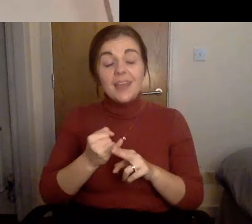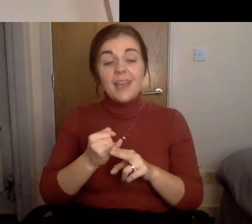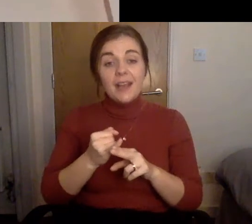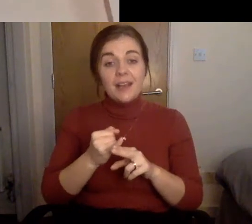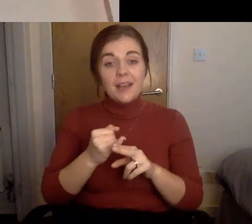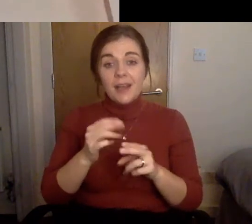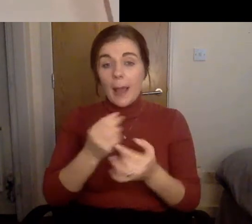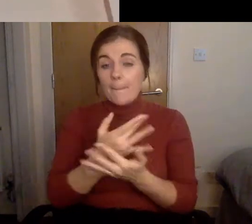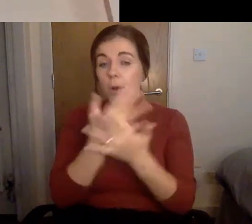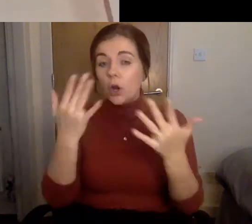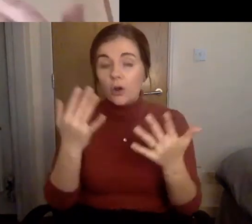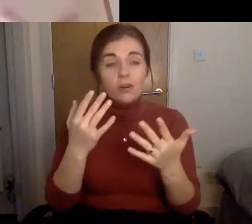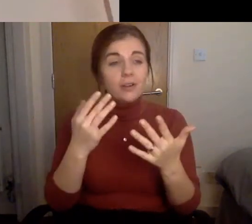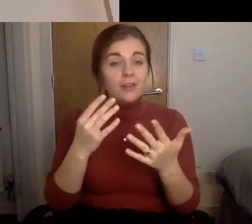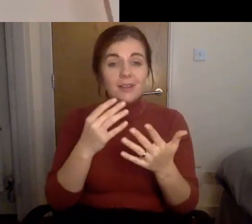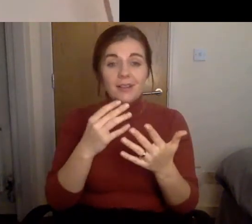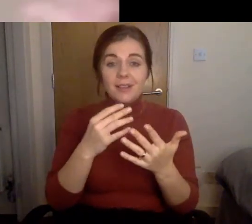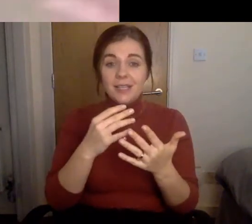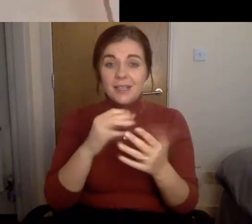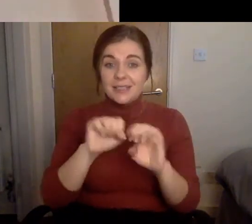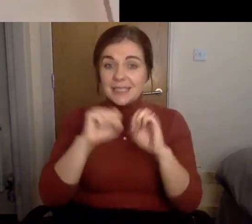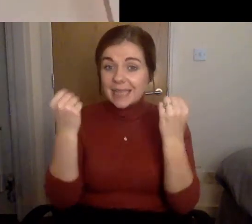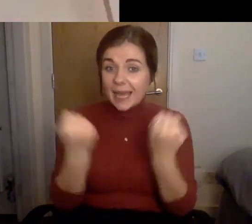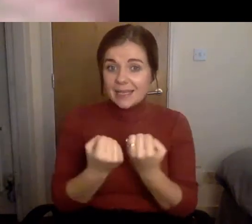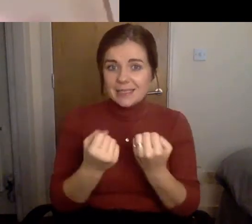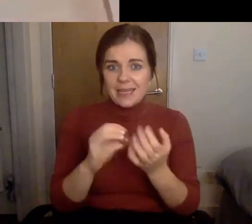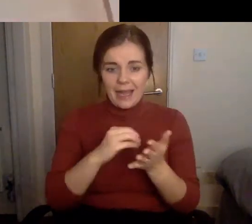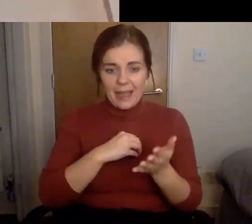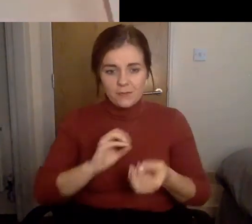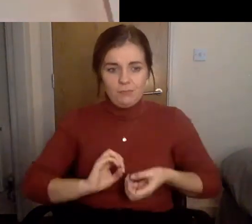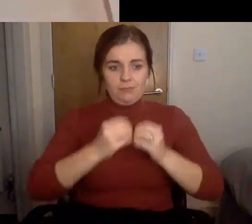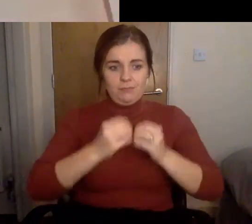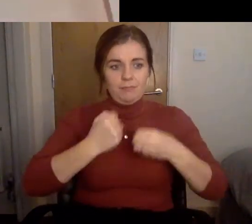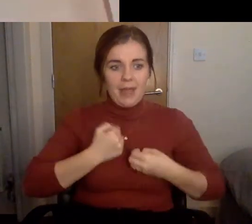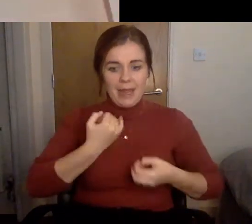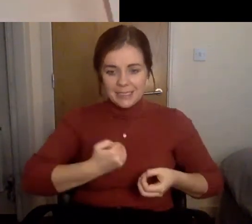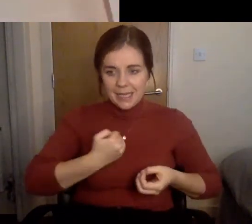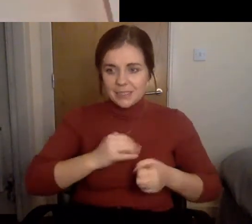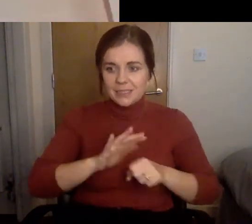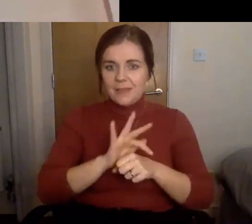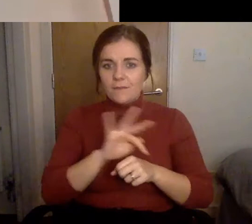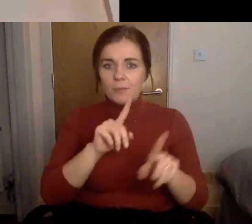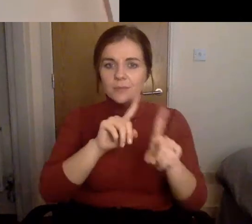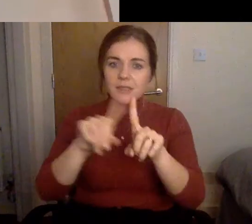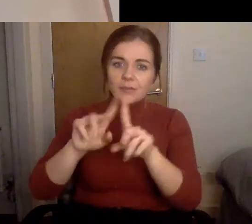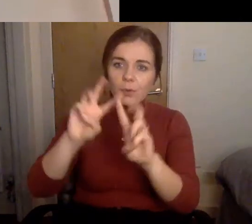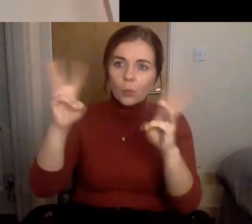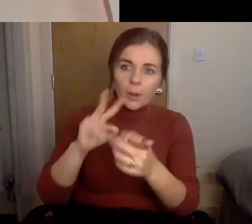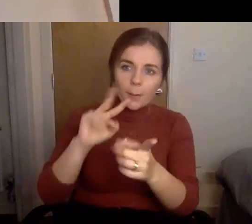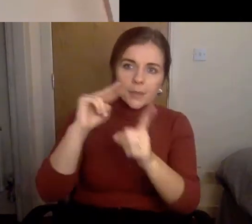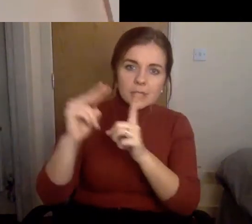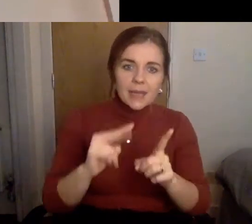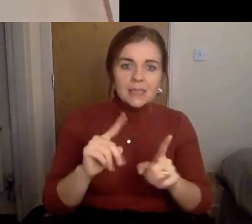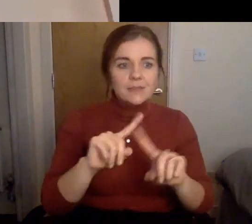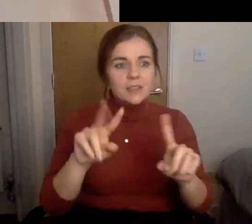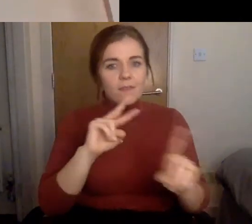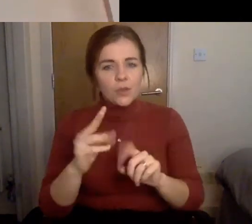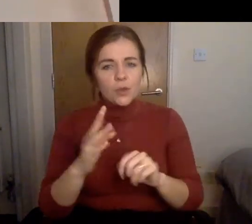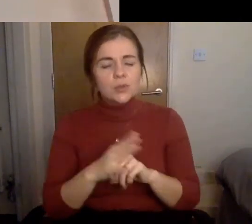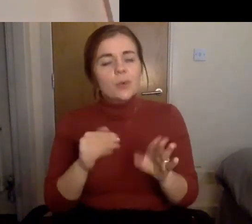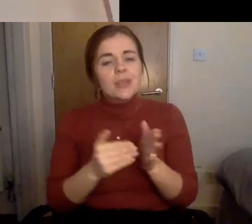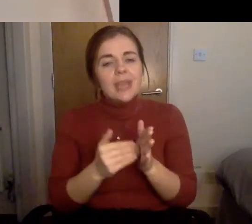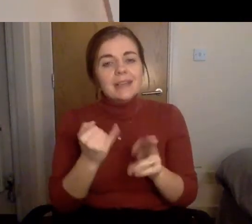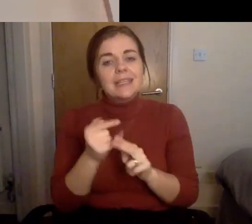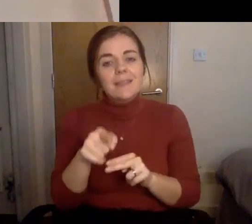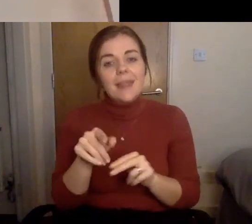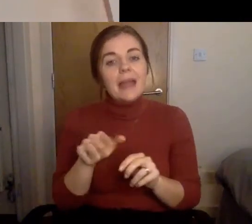your identity, from your relationship with others around you and different perspectives and worldviews. So in that space too, of course, it's really